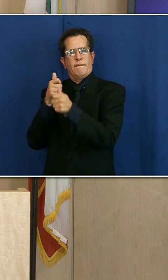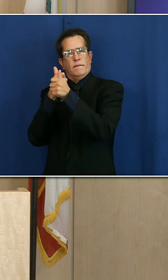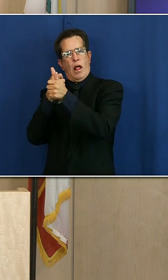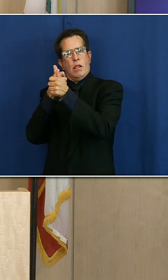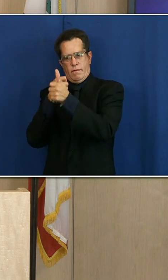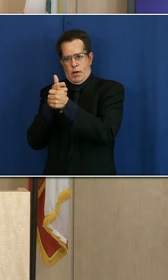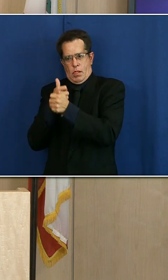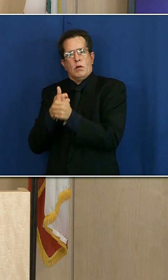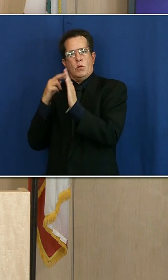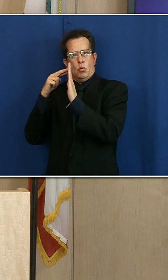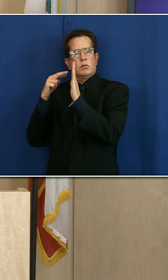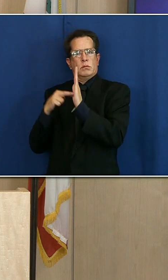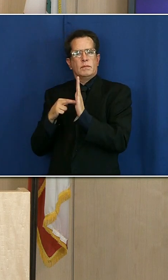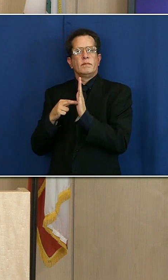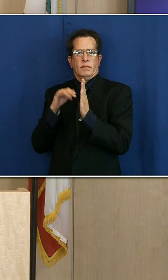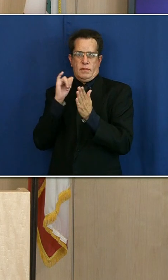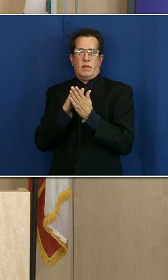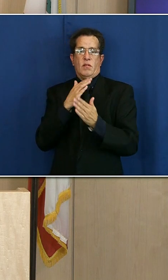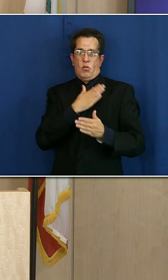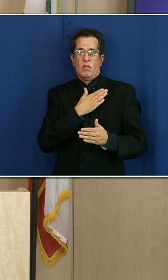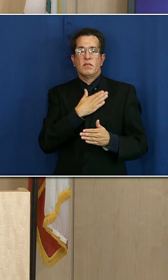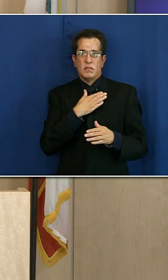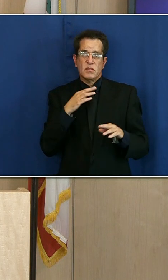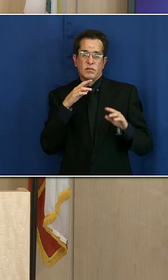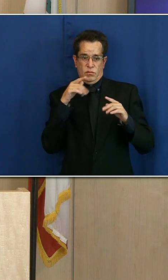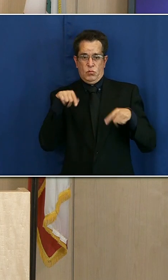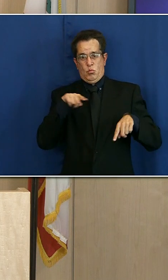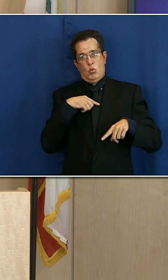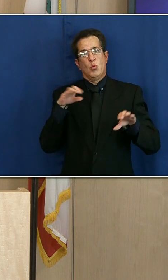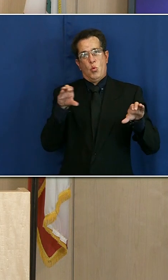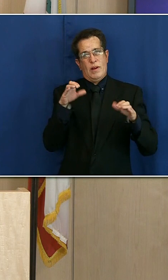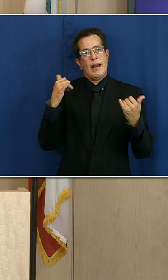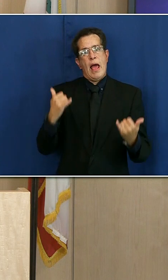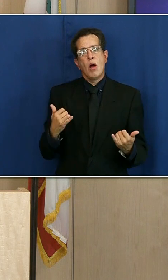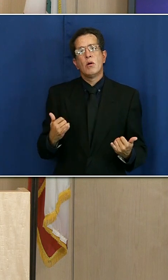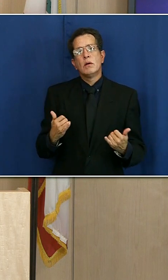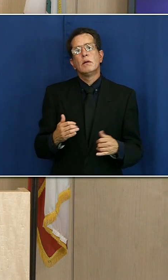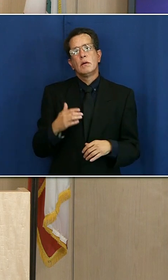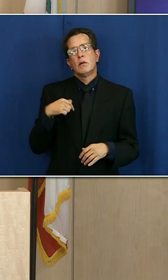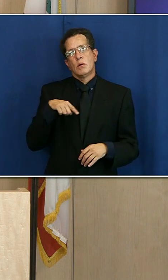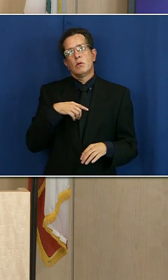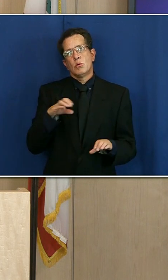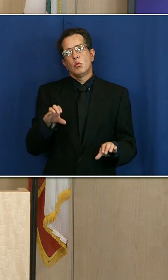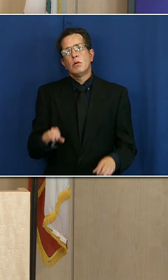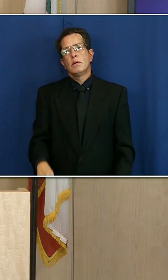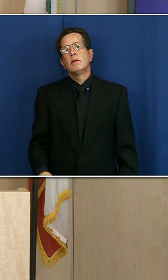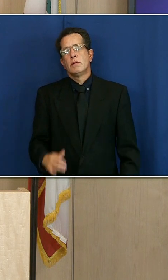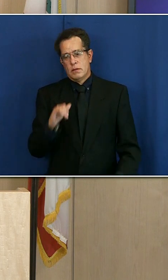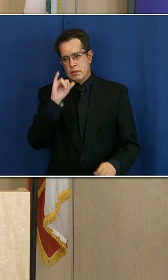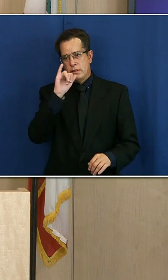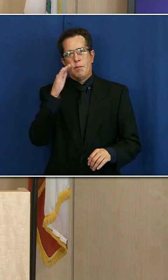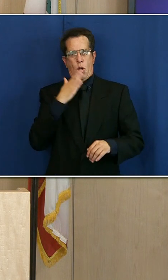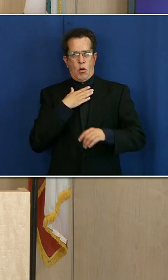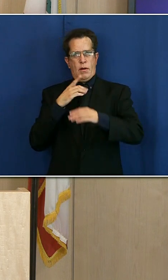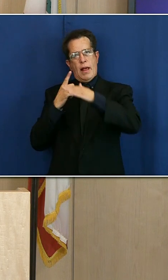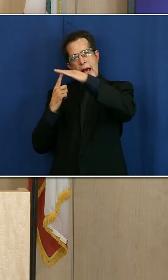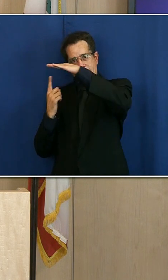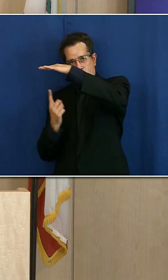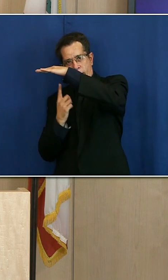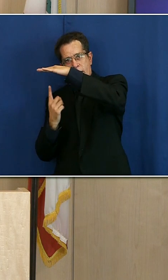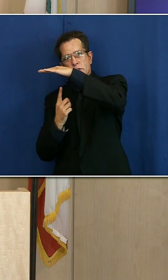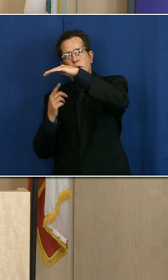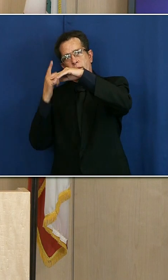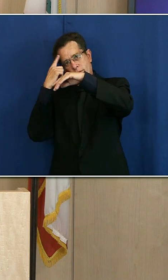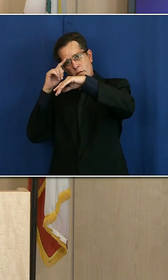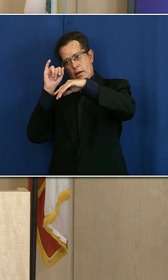doing. And so that is another course of action for us to gather information. In terms of our isolation